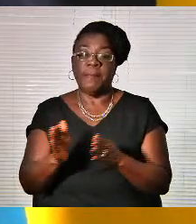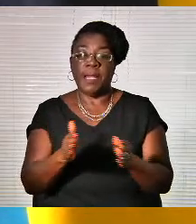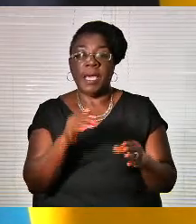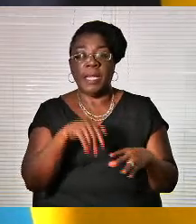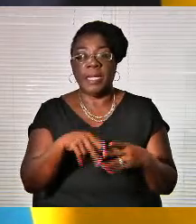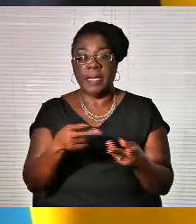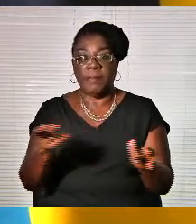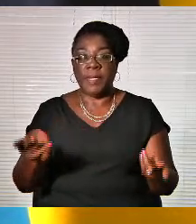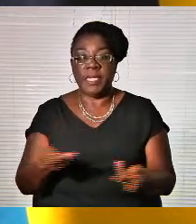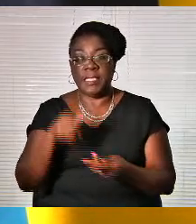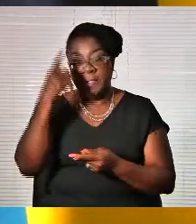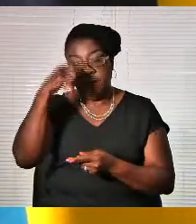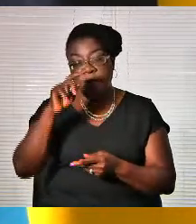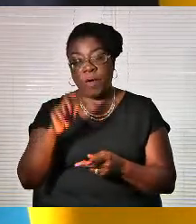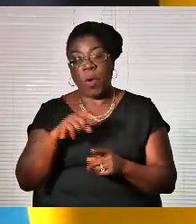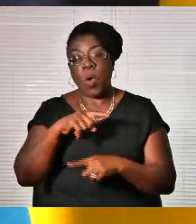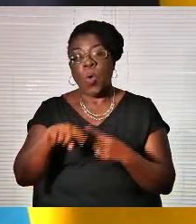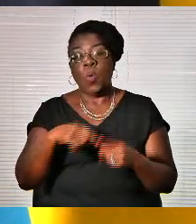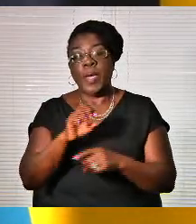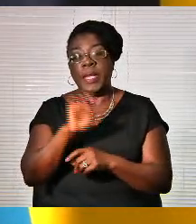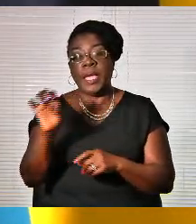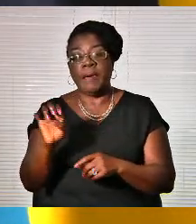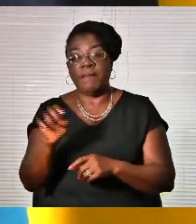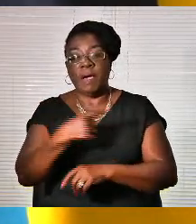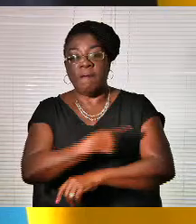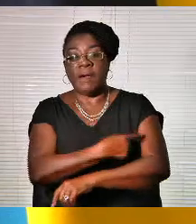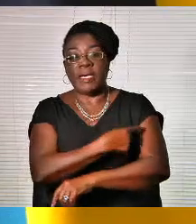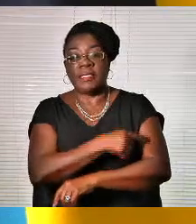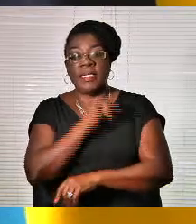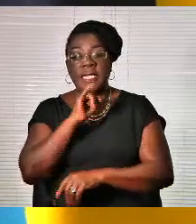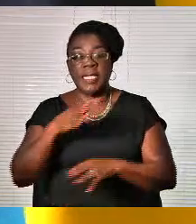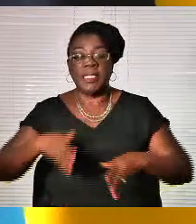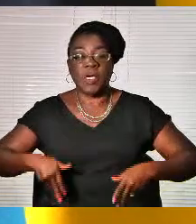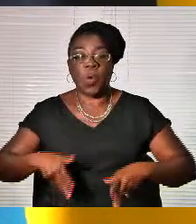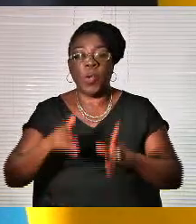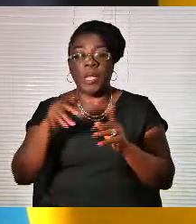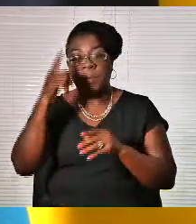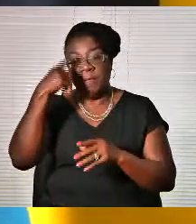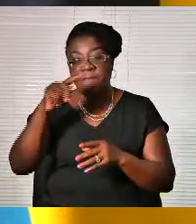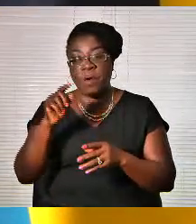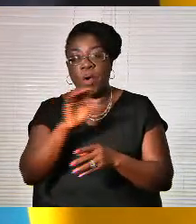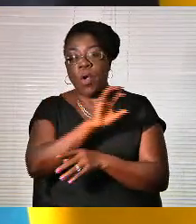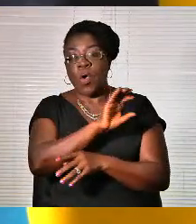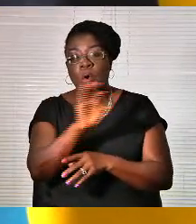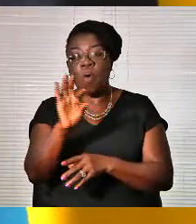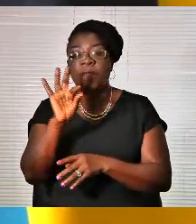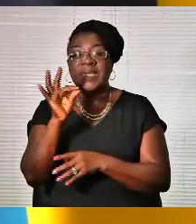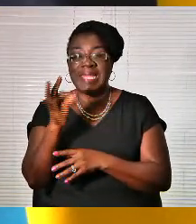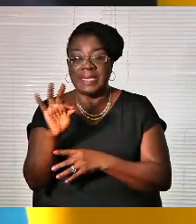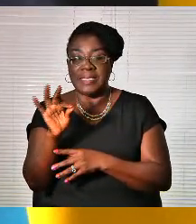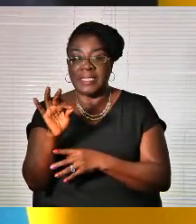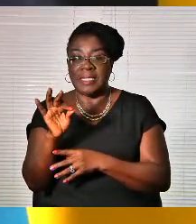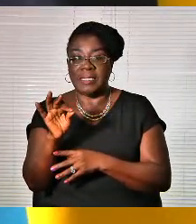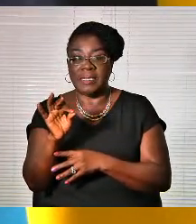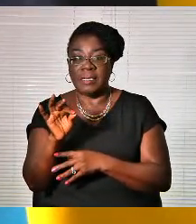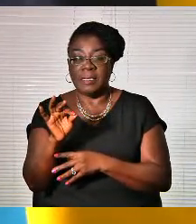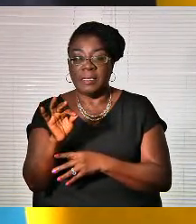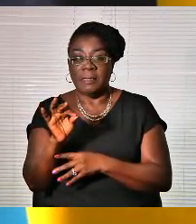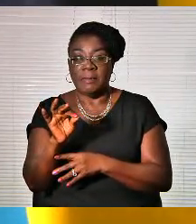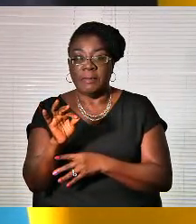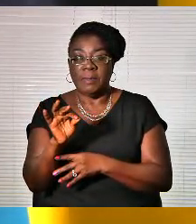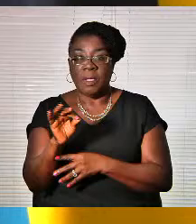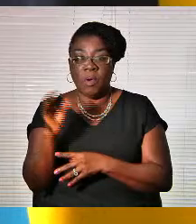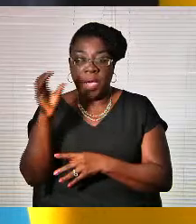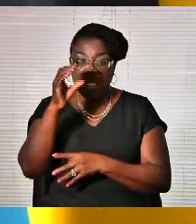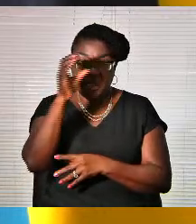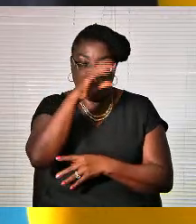for whenever a vaccine is available for COVID-19? Is health officials researching a certain vaccine to